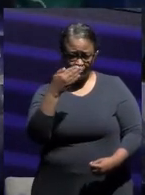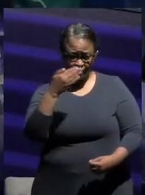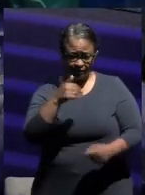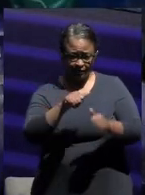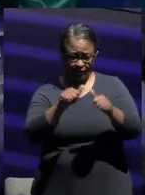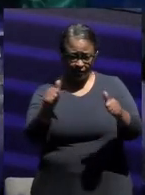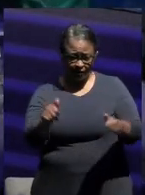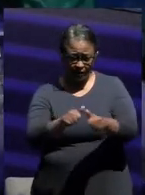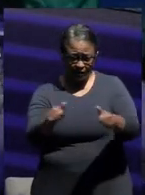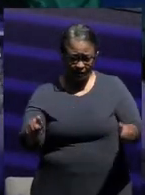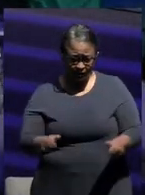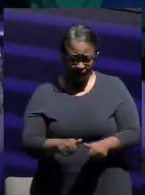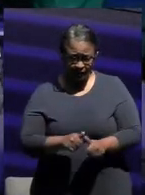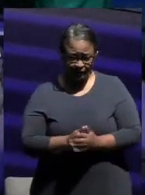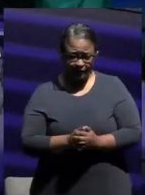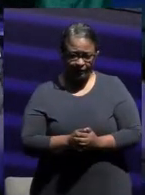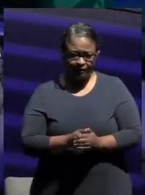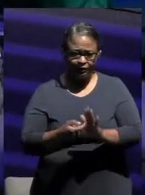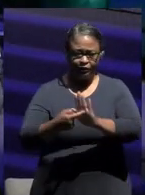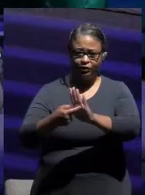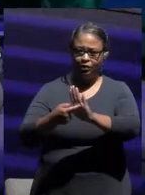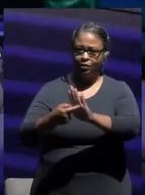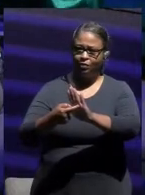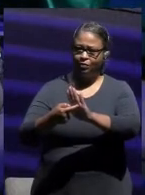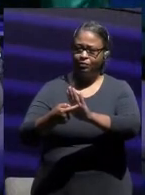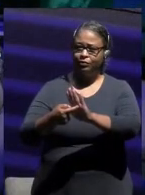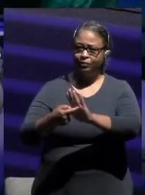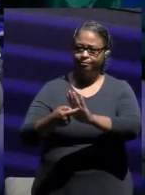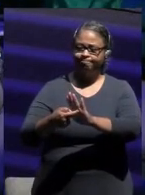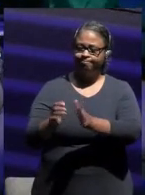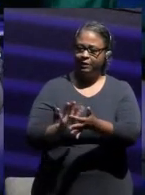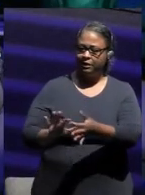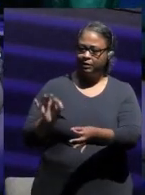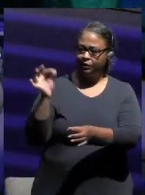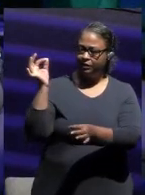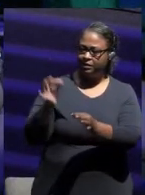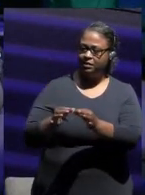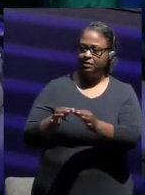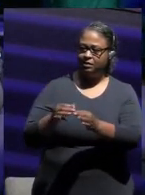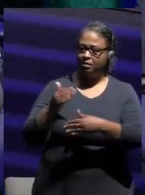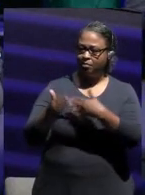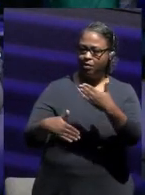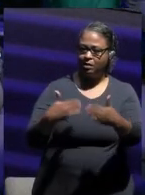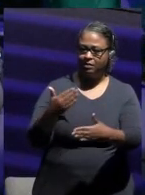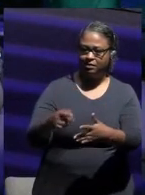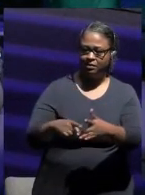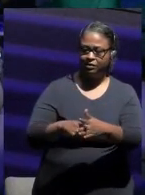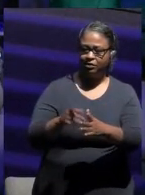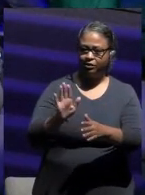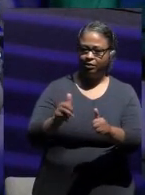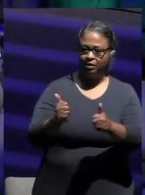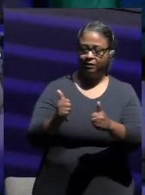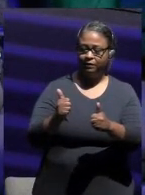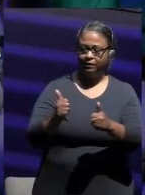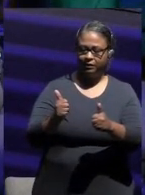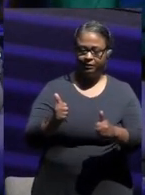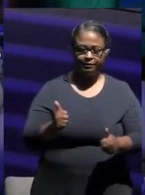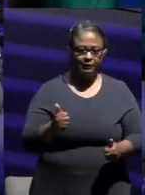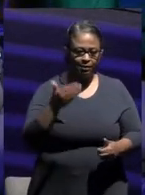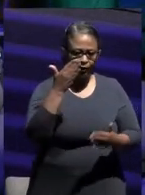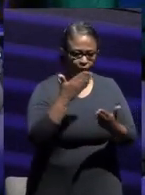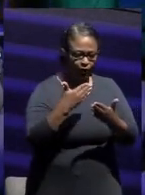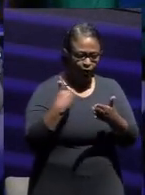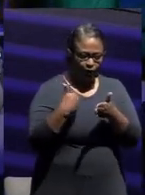altar, and it would be an indicator of a spiritual decision and a process that begins in your life. Just come as close as you can,